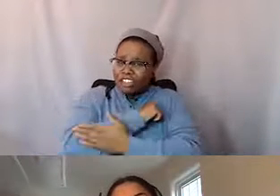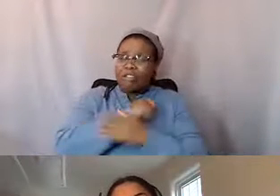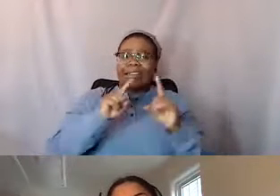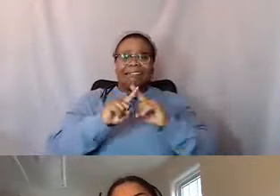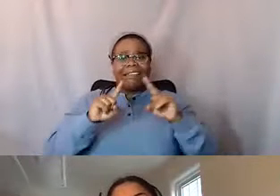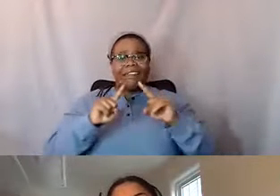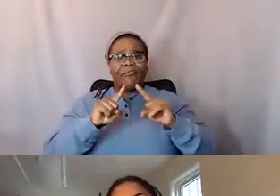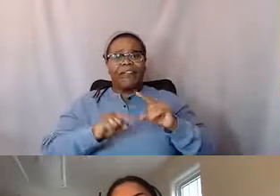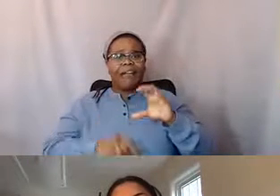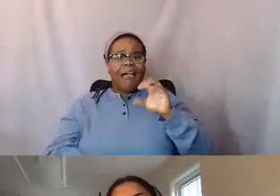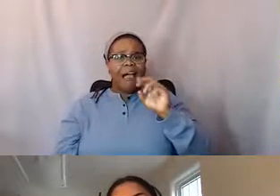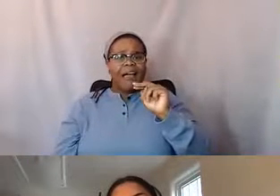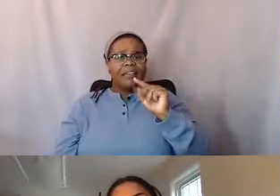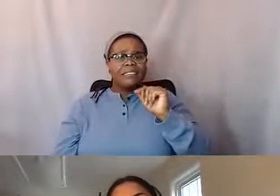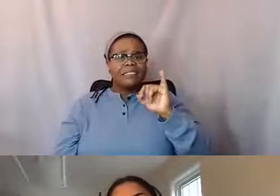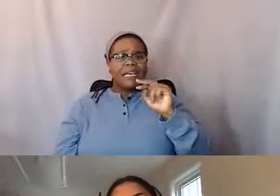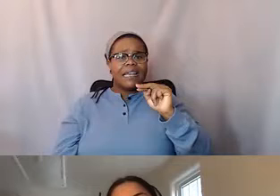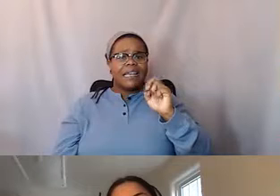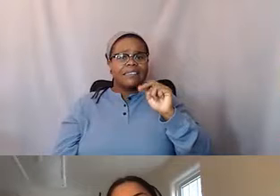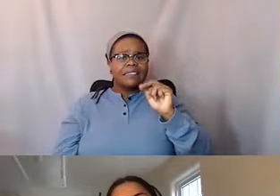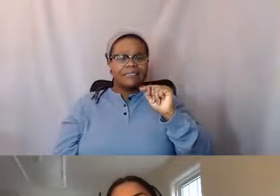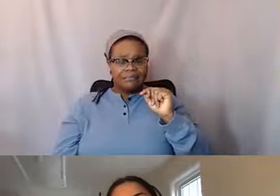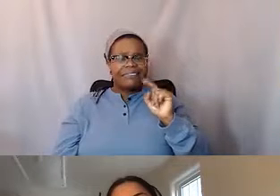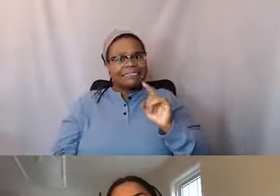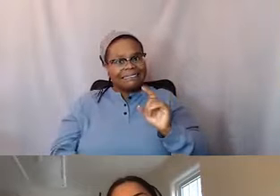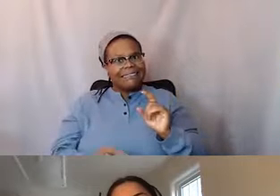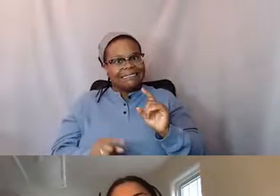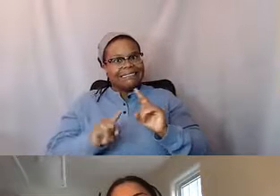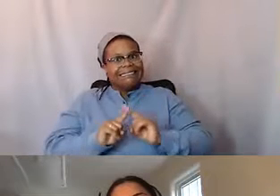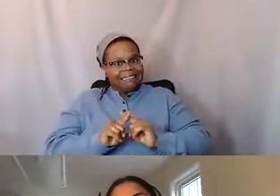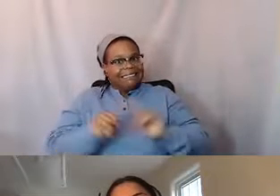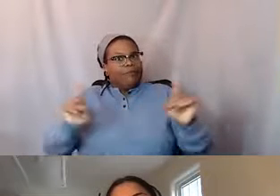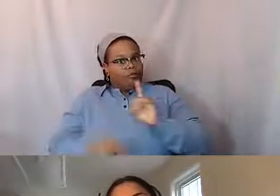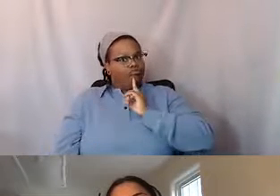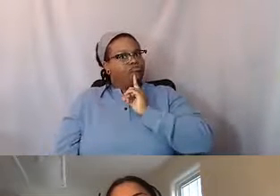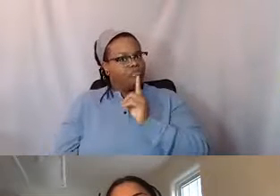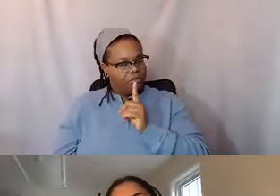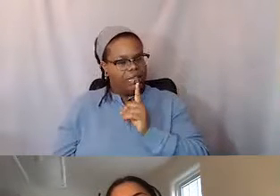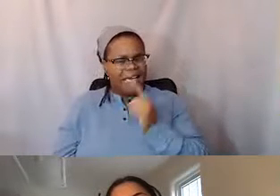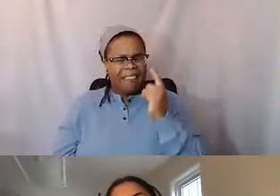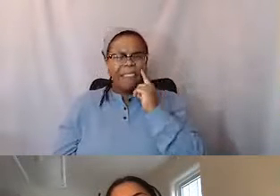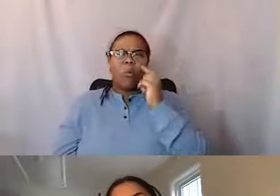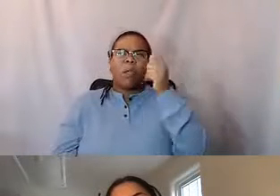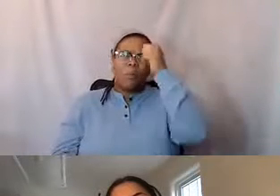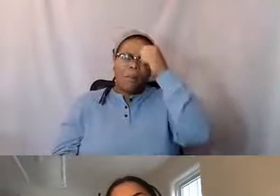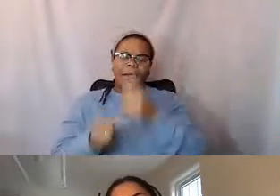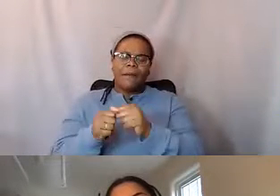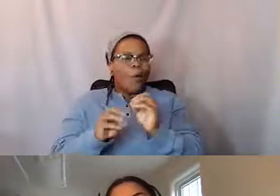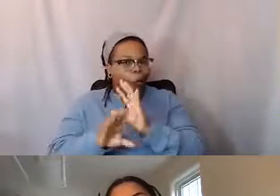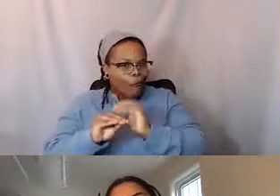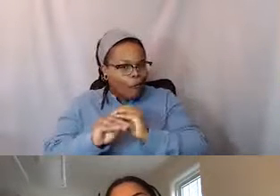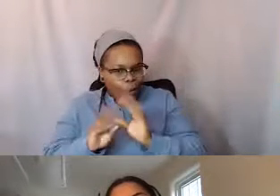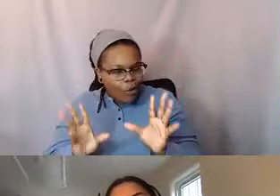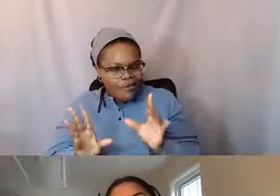continent is even more. And I think the thing that I remember is, well, of course, I was in many ways